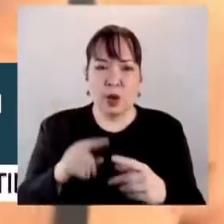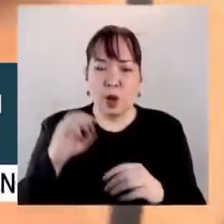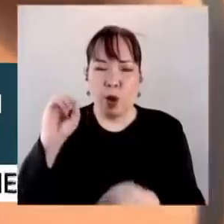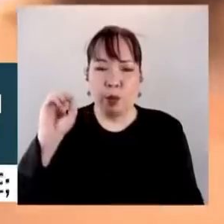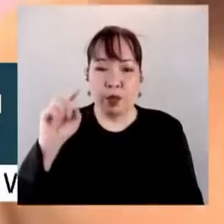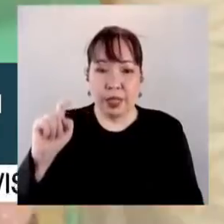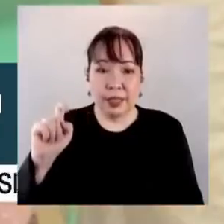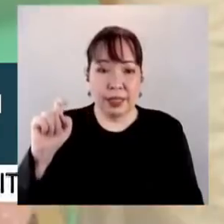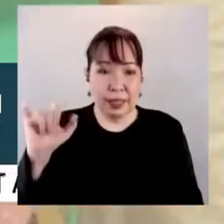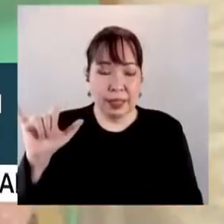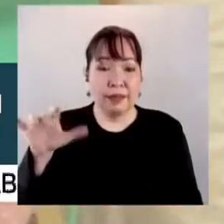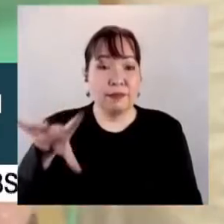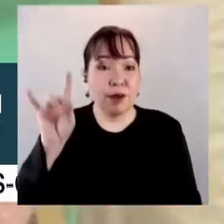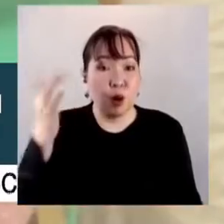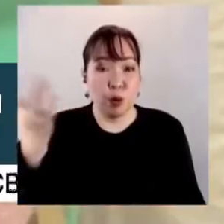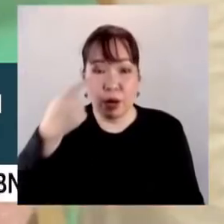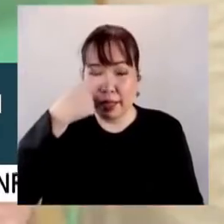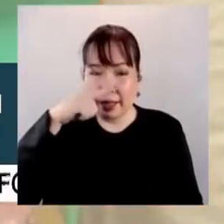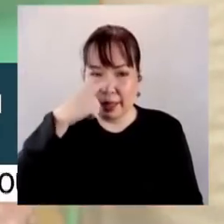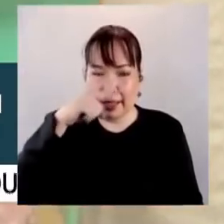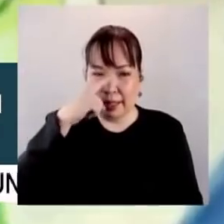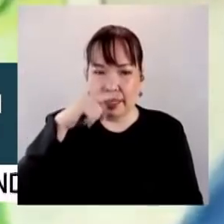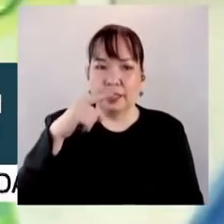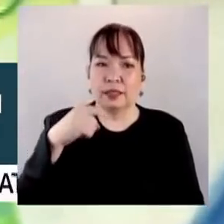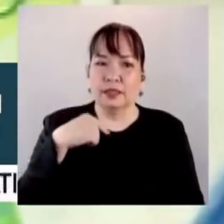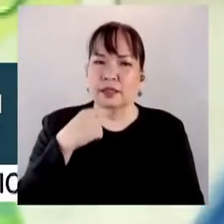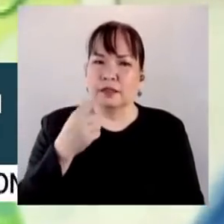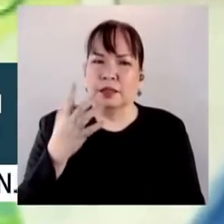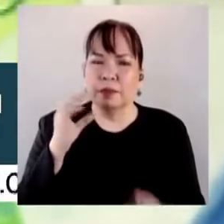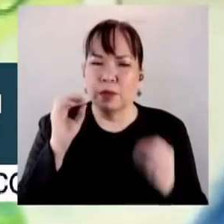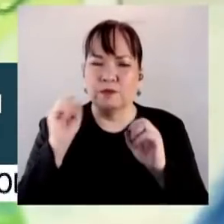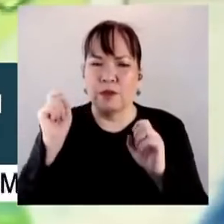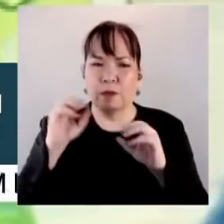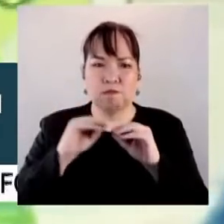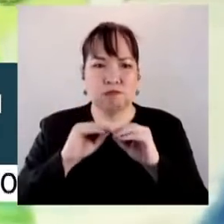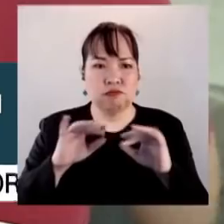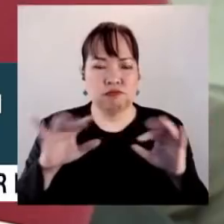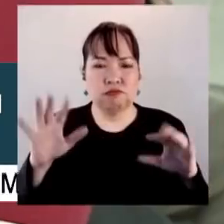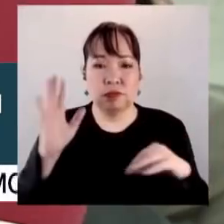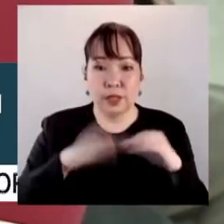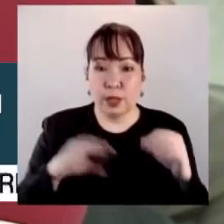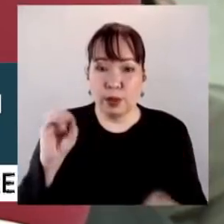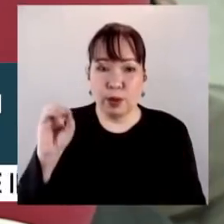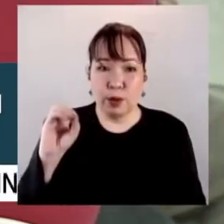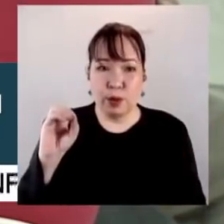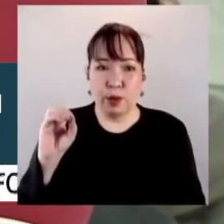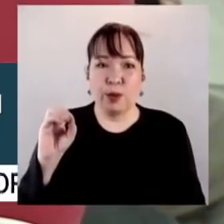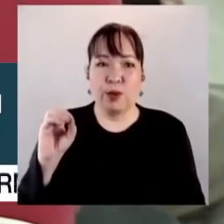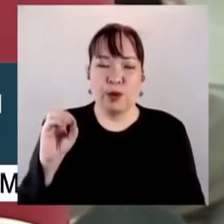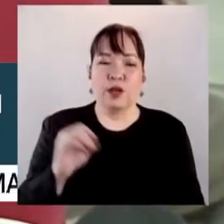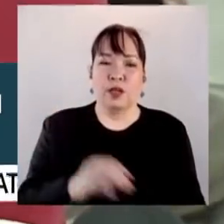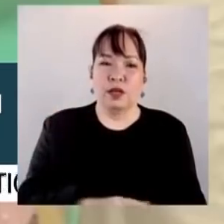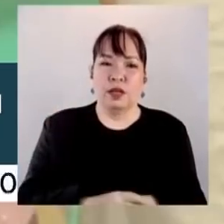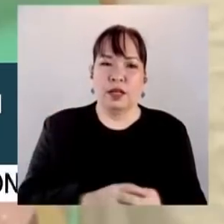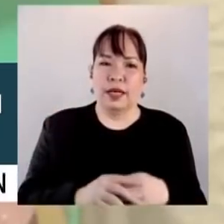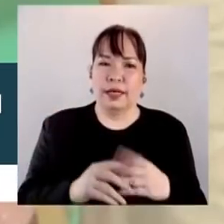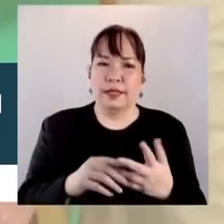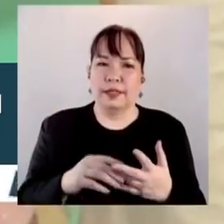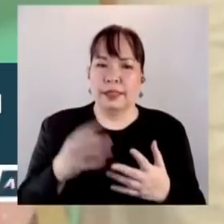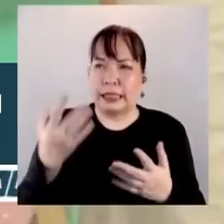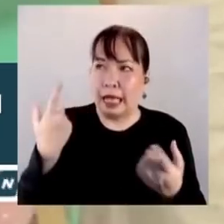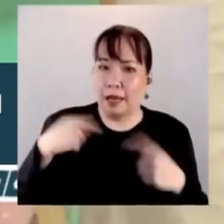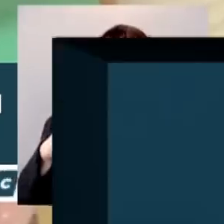in Thailand. The variant is believed to be even more transmissible than Omicron, which fueled the surge in cases in the Philippines in